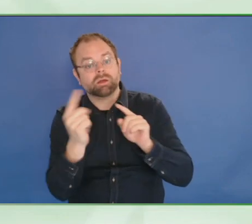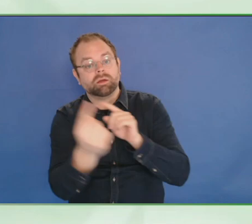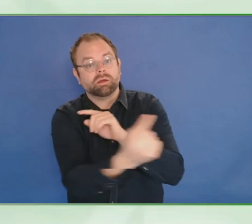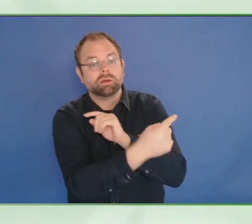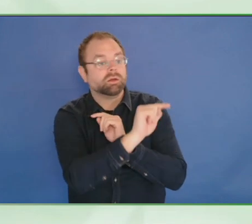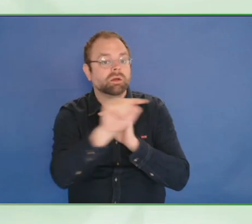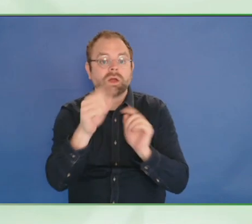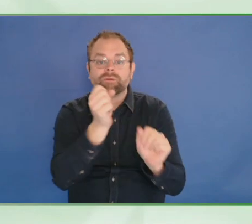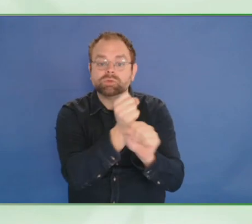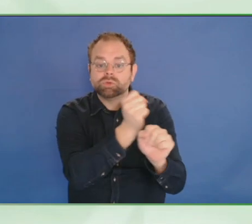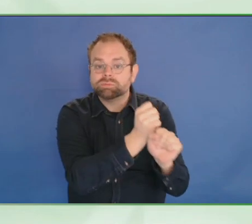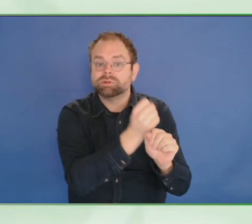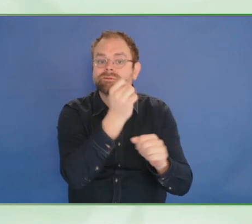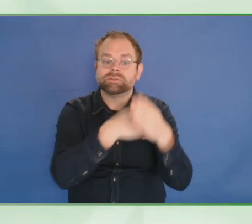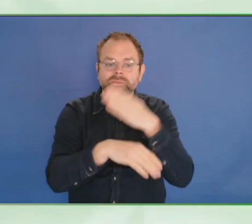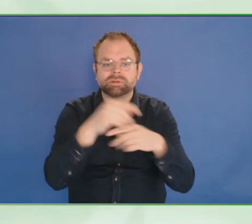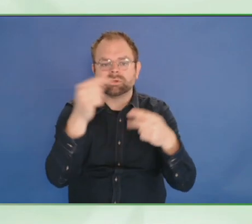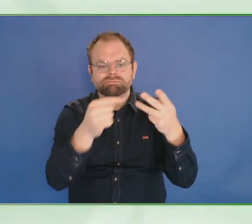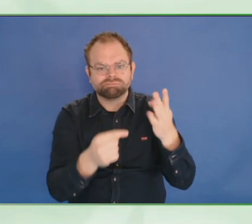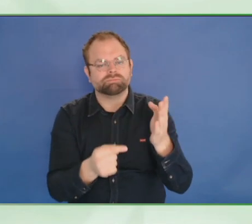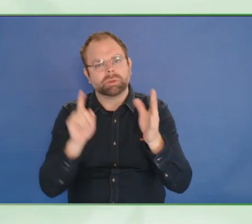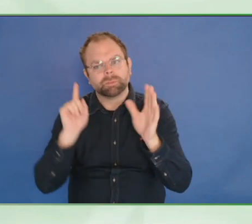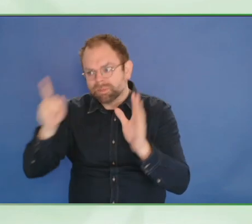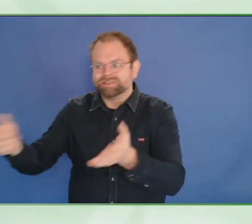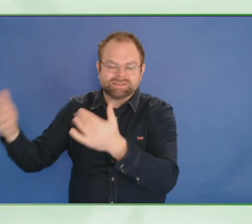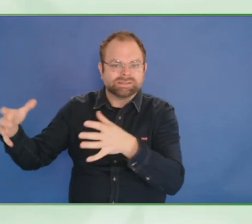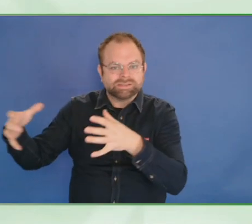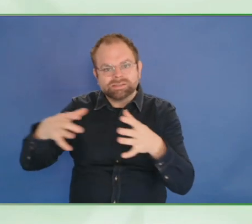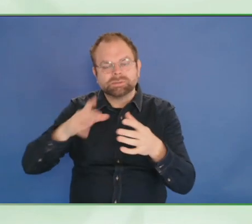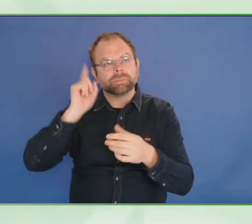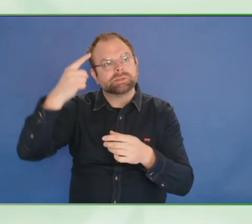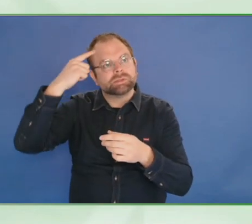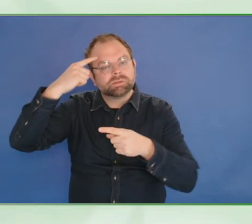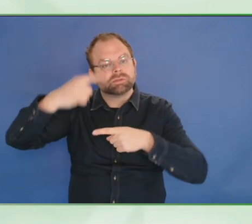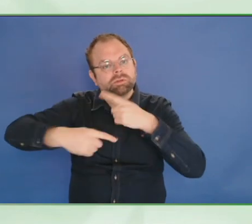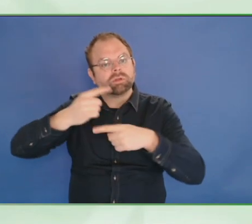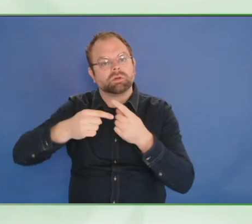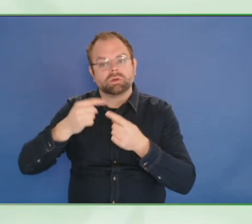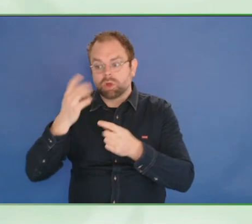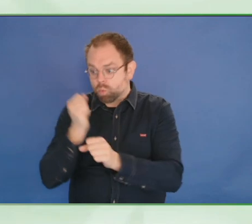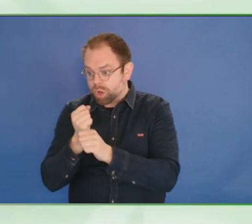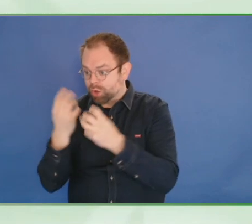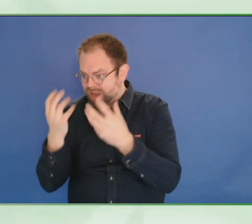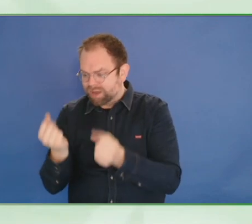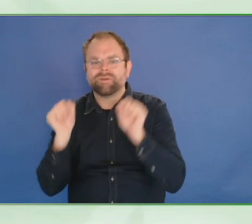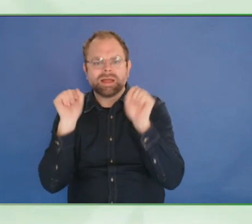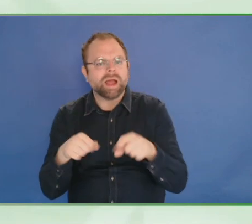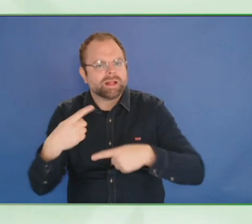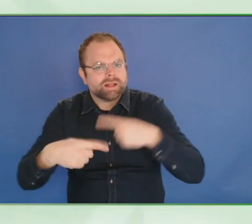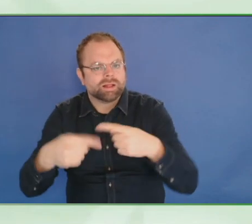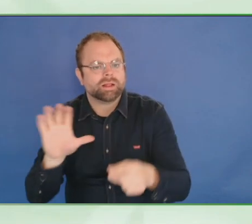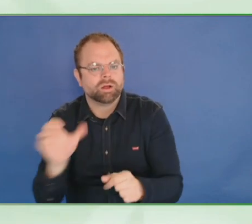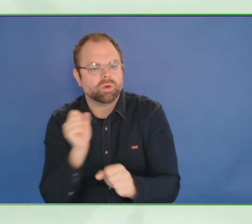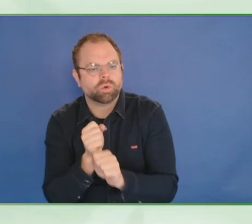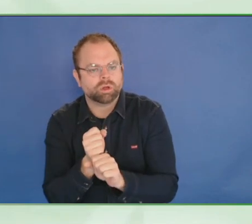with are counting on us to be able to work. If we're in school or we're in training, we need to